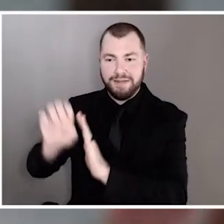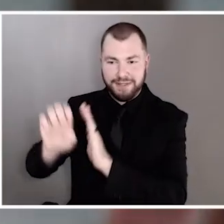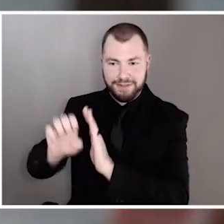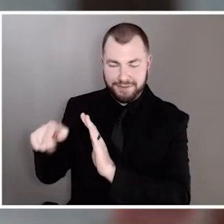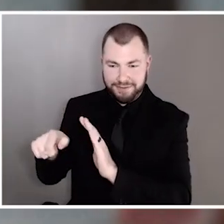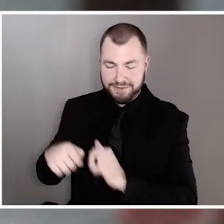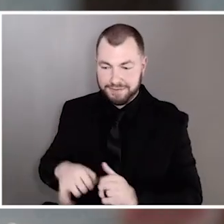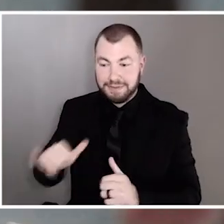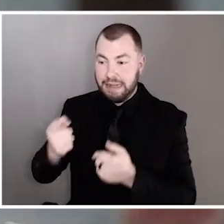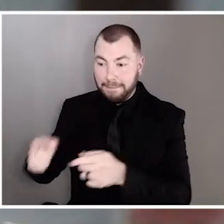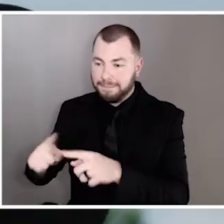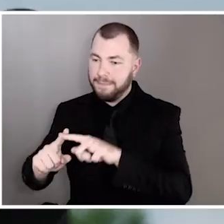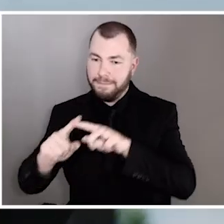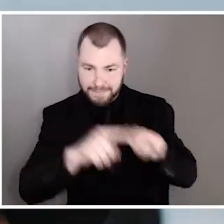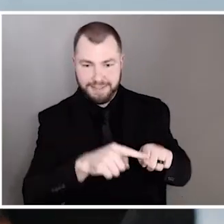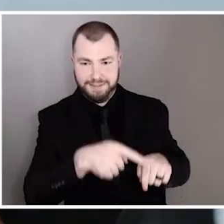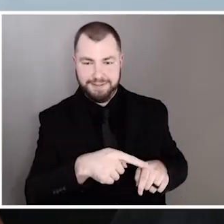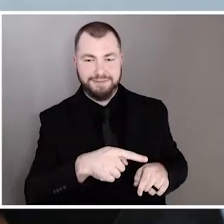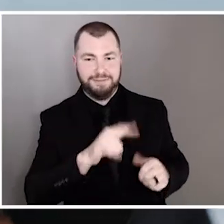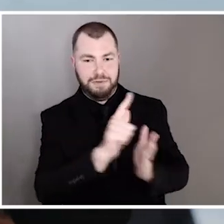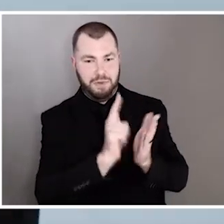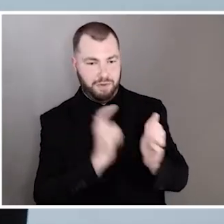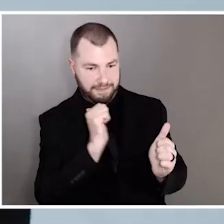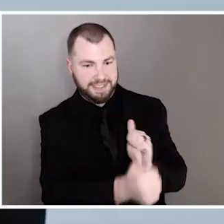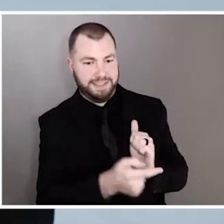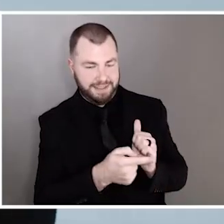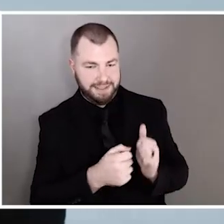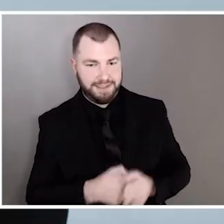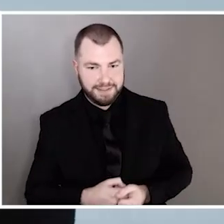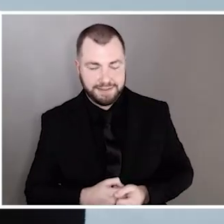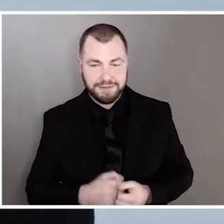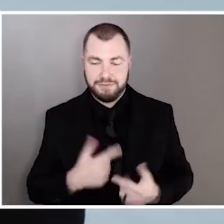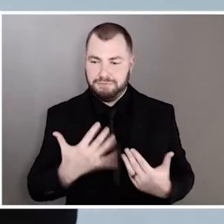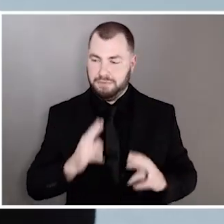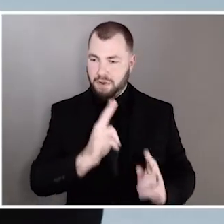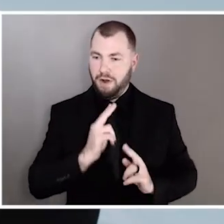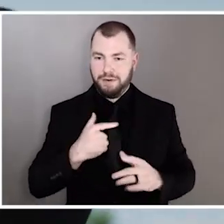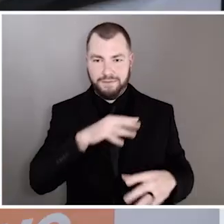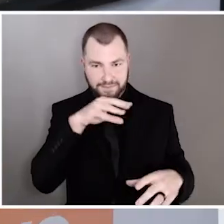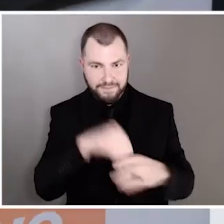elevator. This would not have happened without the infrastructure law. It's been an honor to be involved in it.